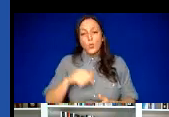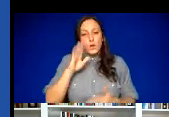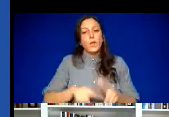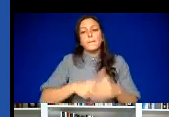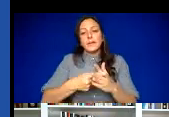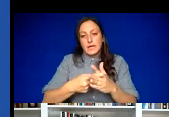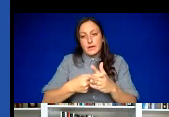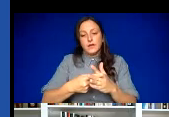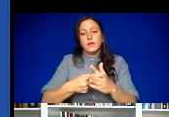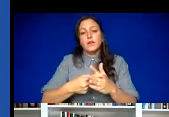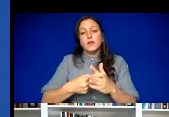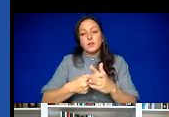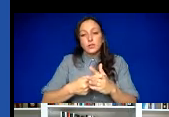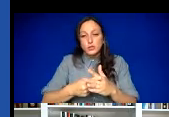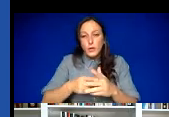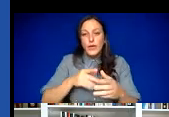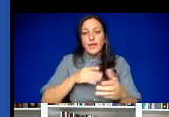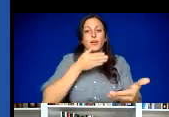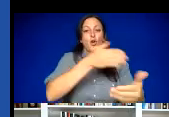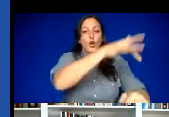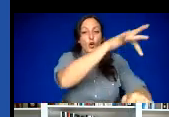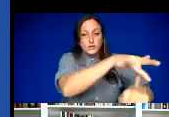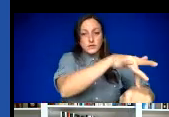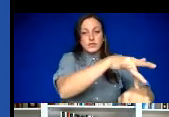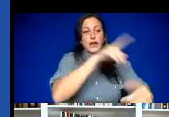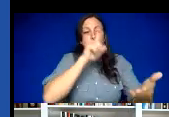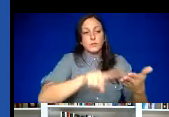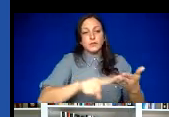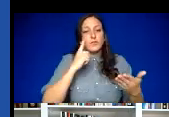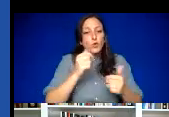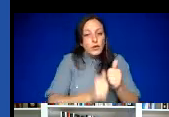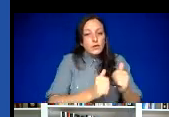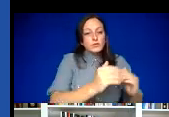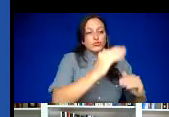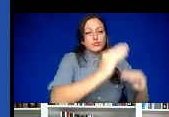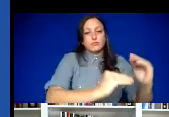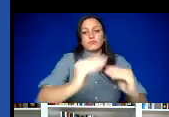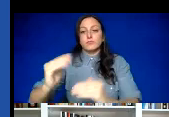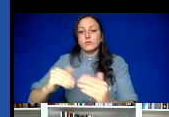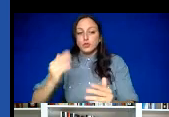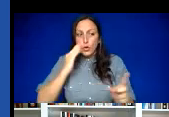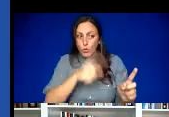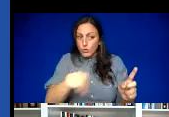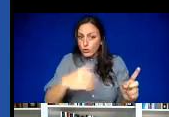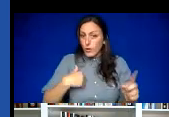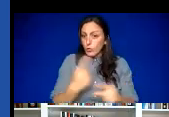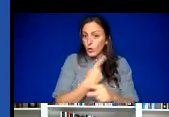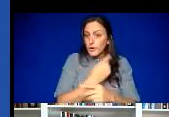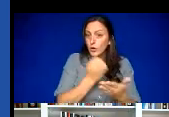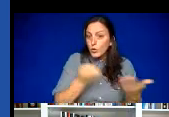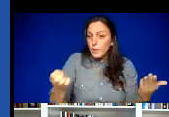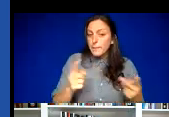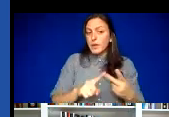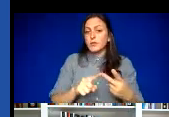doing on-site inspections of providers to ensure that they have the appropriate equipment on site, that they have the